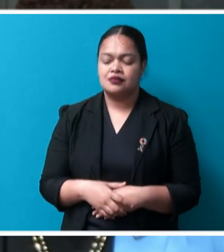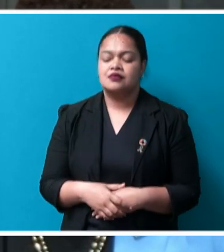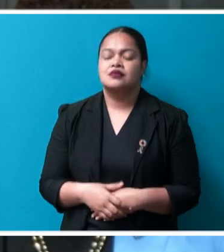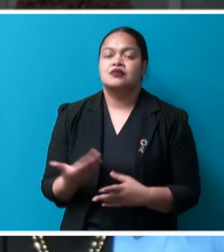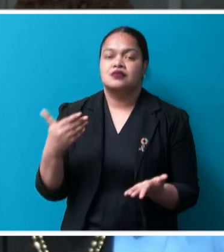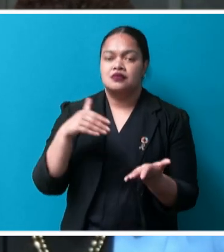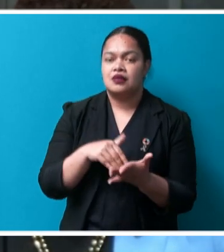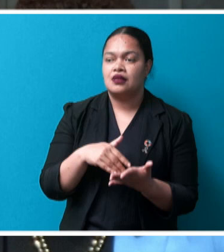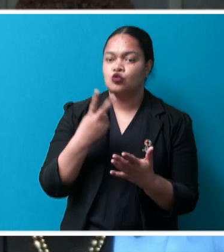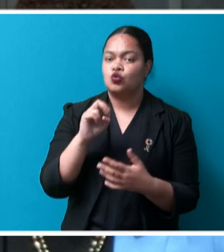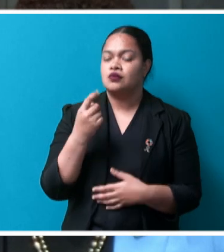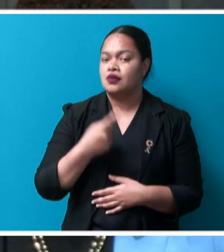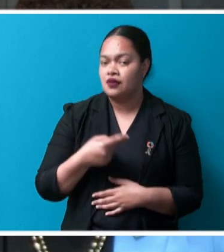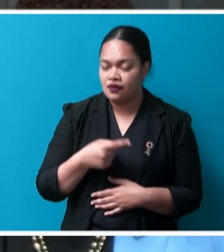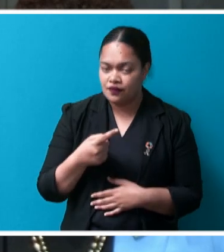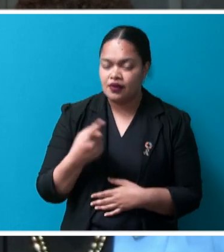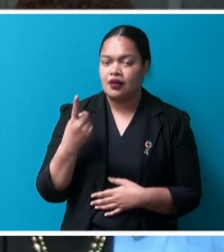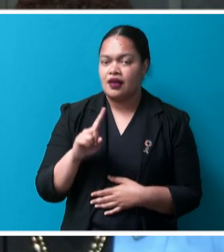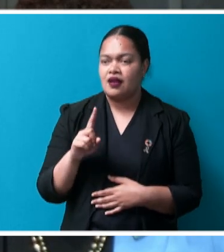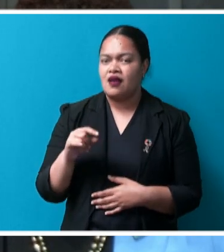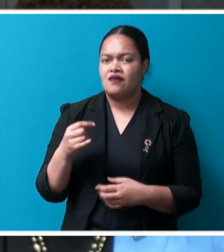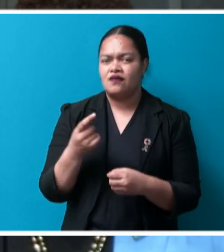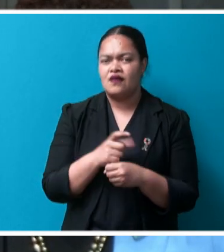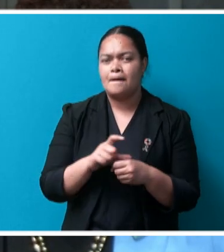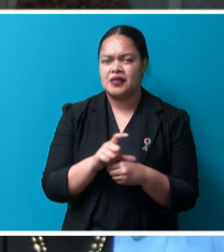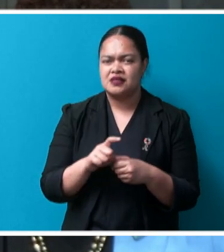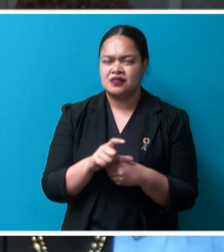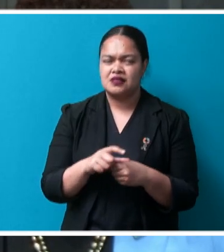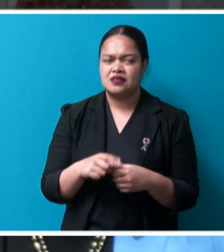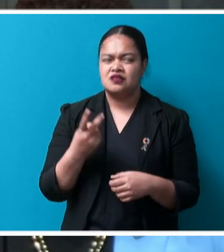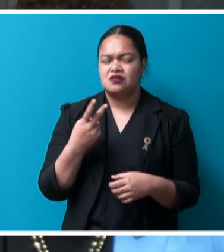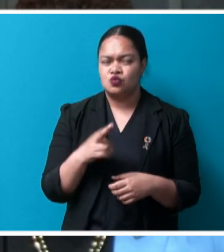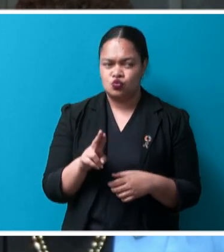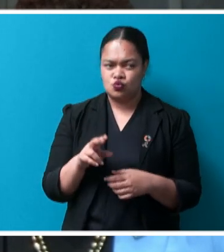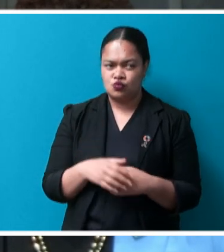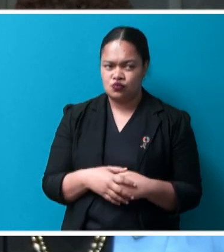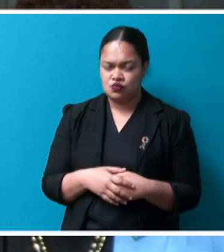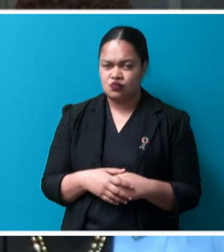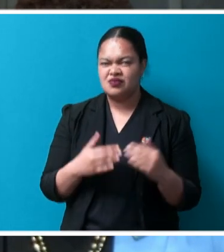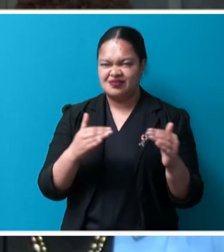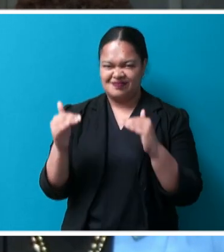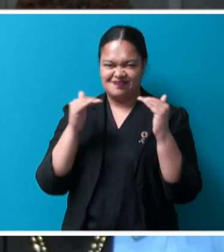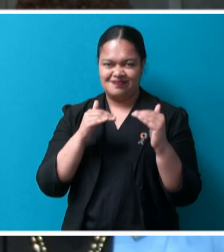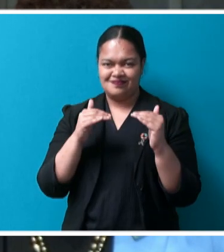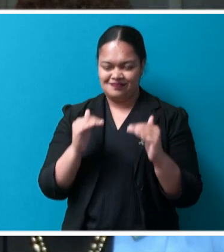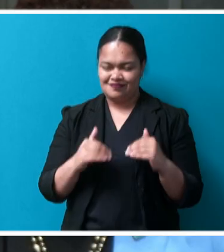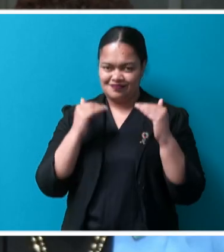of 2011 and the Pharmacy Profession Act of 2011 to optimize stock levels and standards. That is something